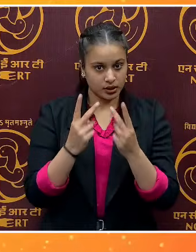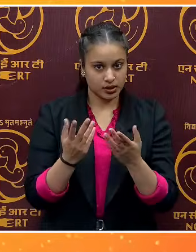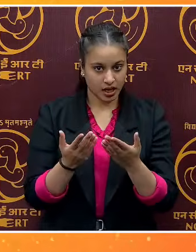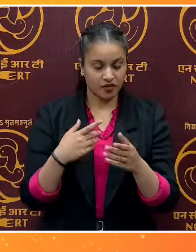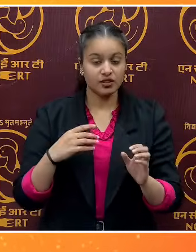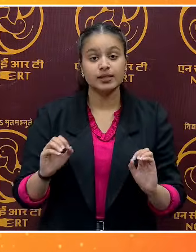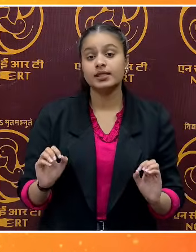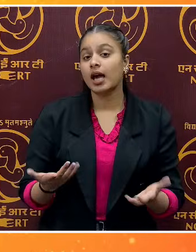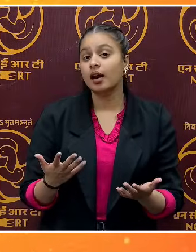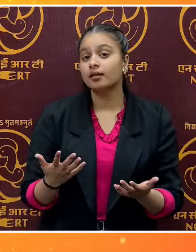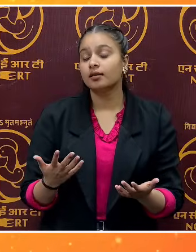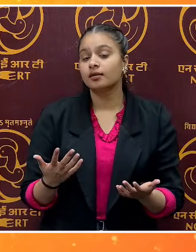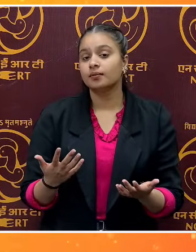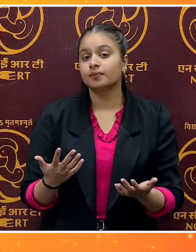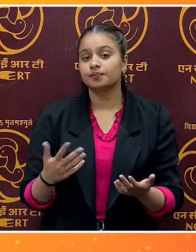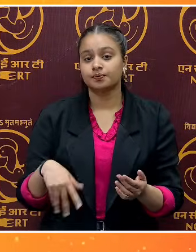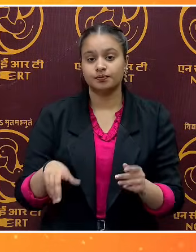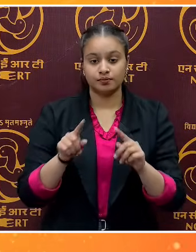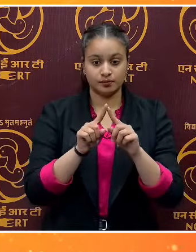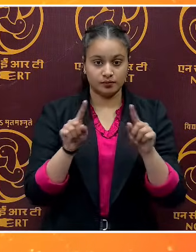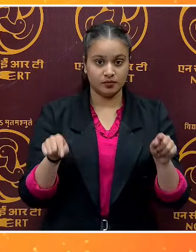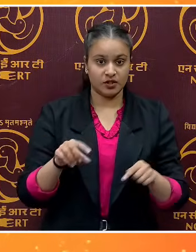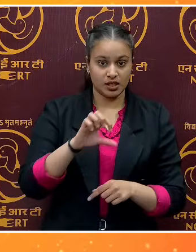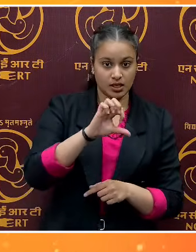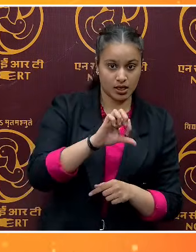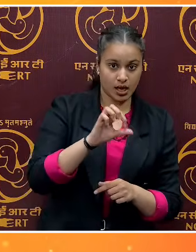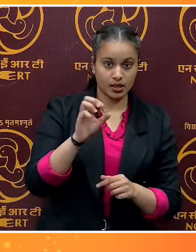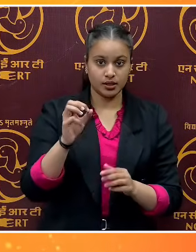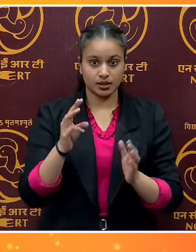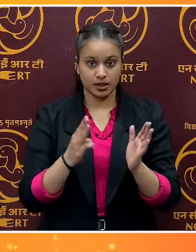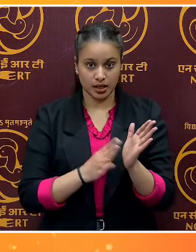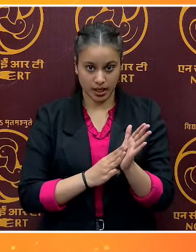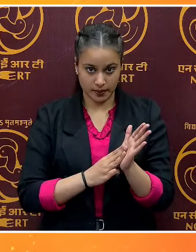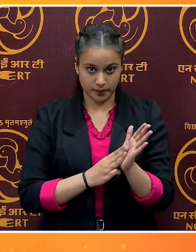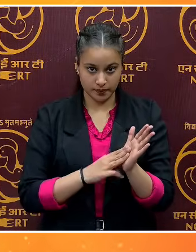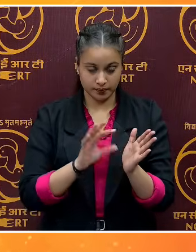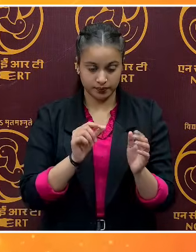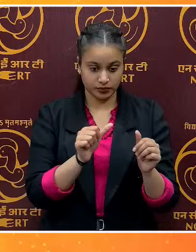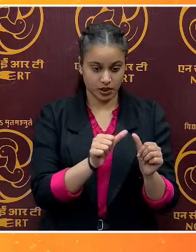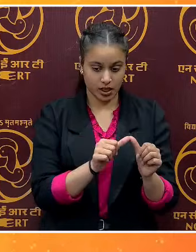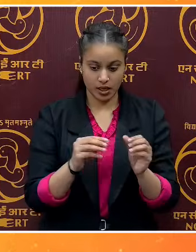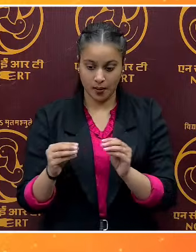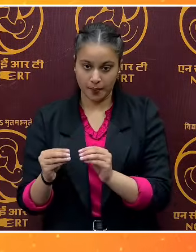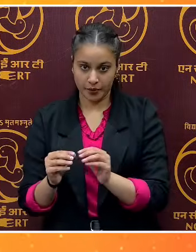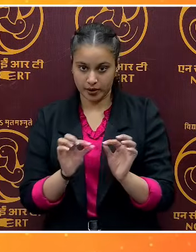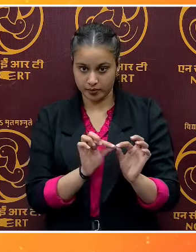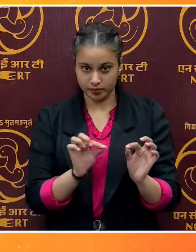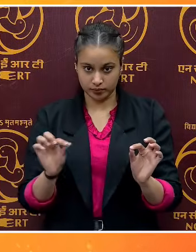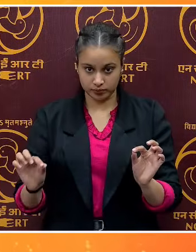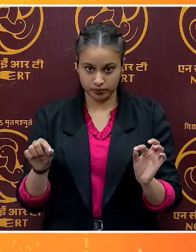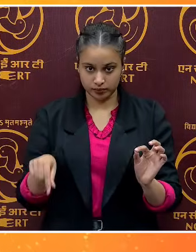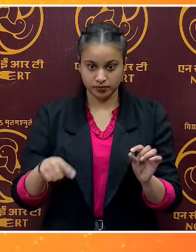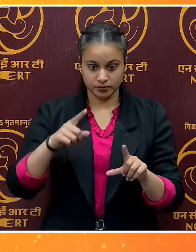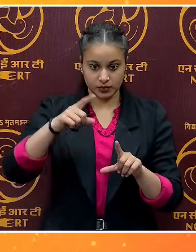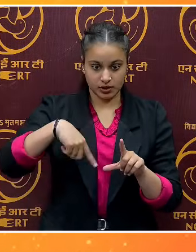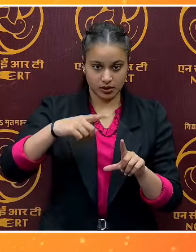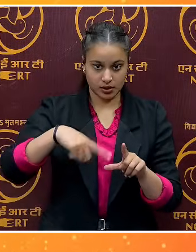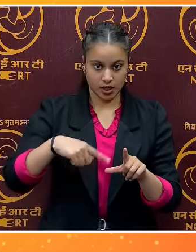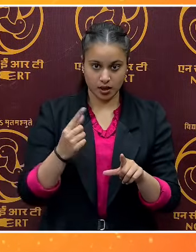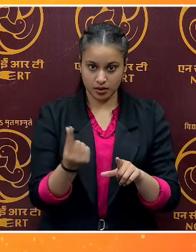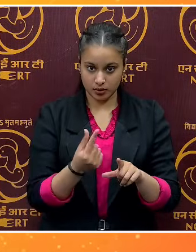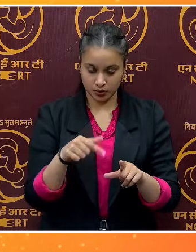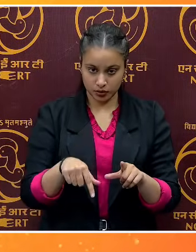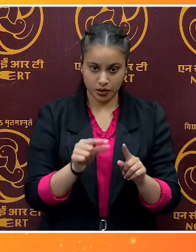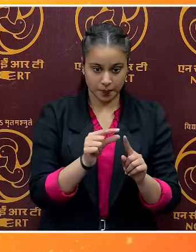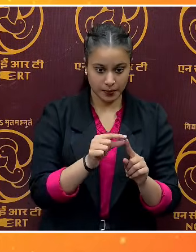with, we will take a length of 9 centimeters. Let us name it as AB, and using a ruler find points P and